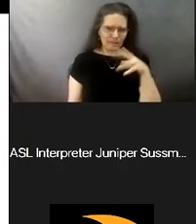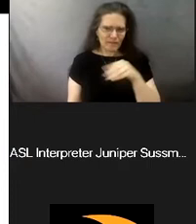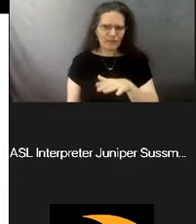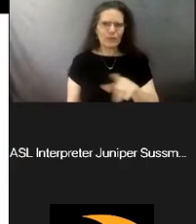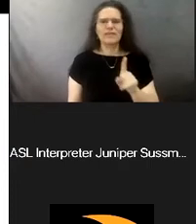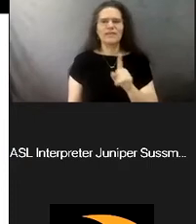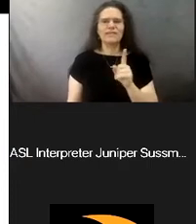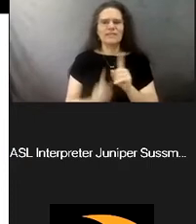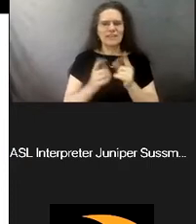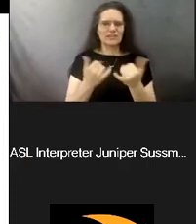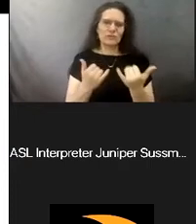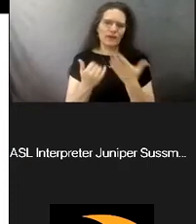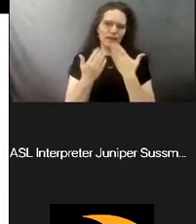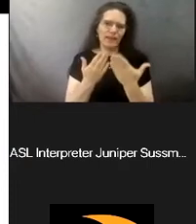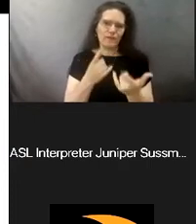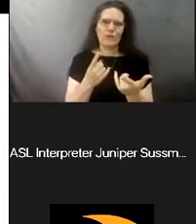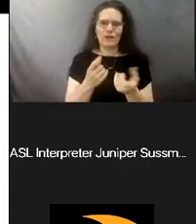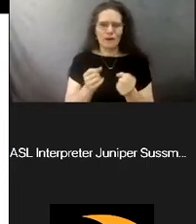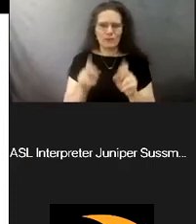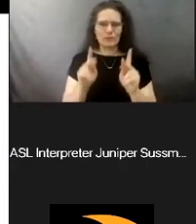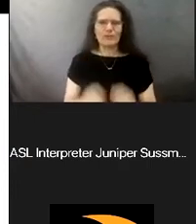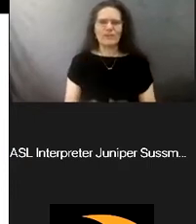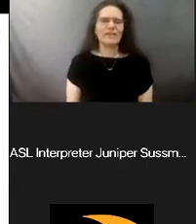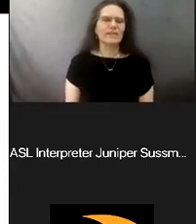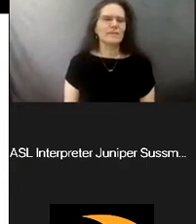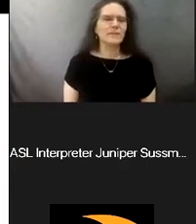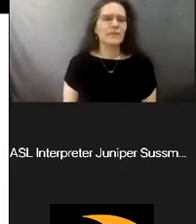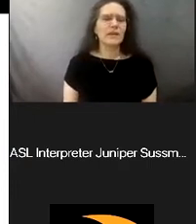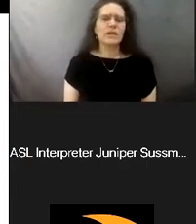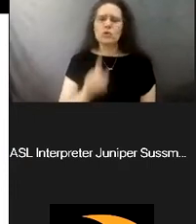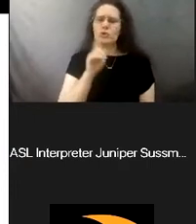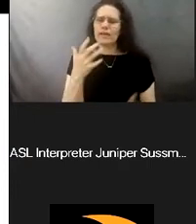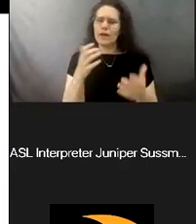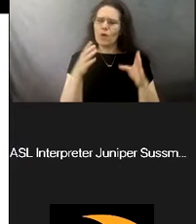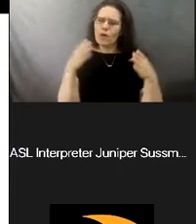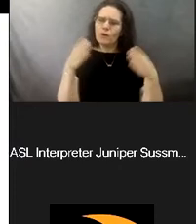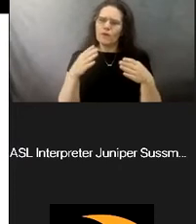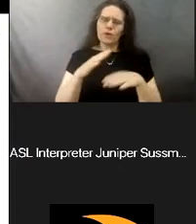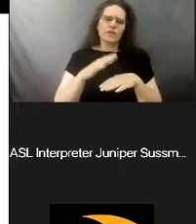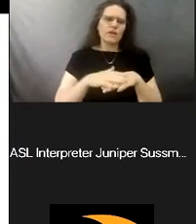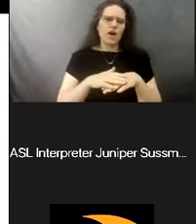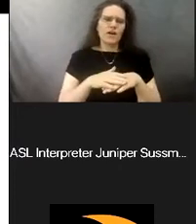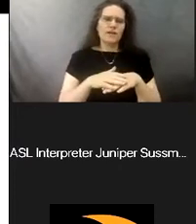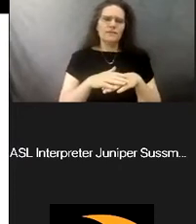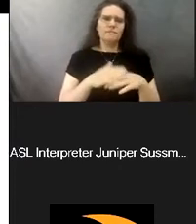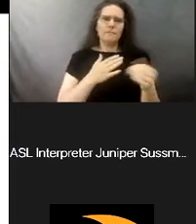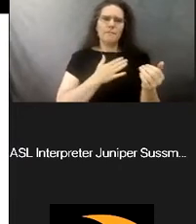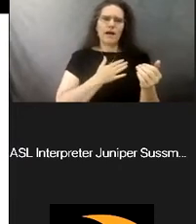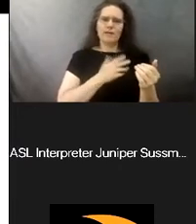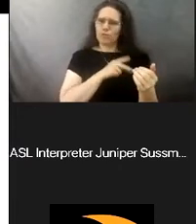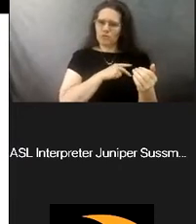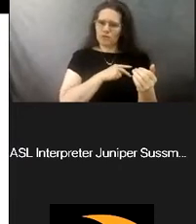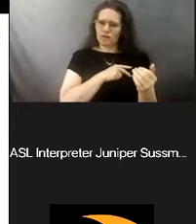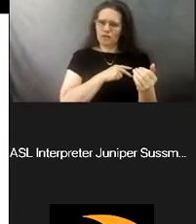opportunity. One of the things that I really wanted to focus on is just my personal and